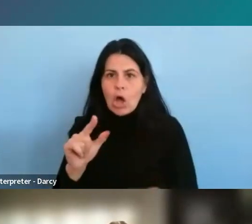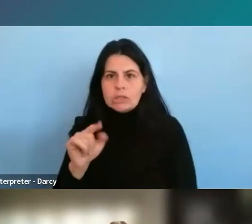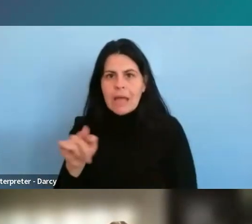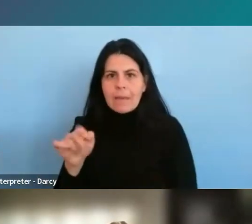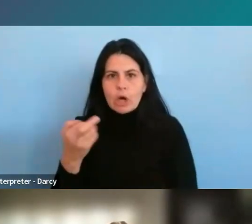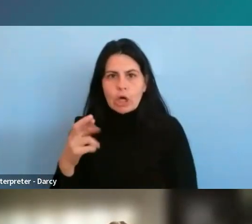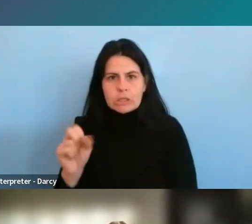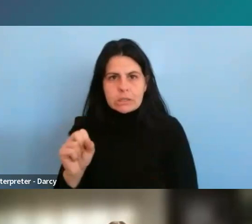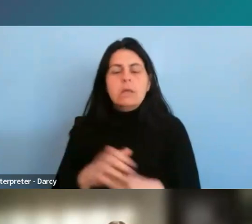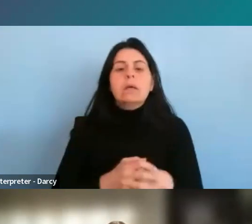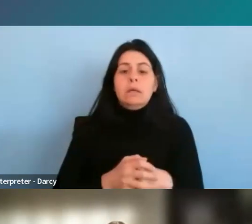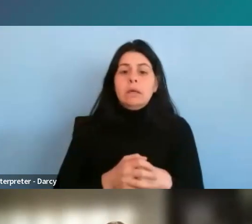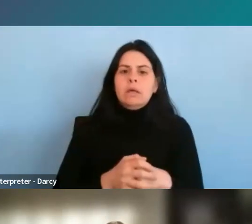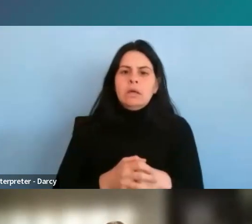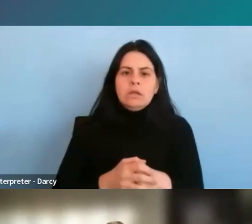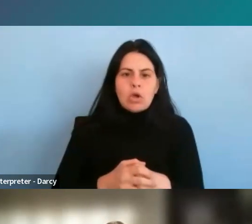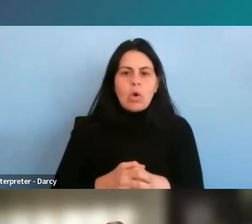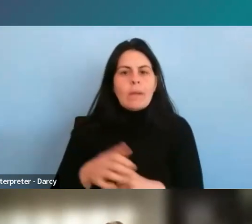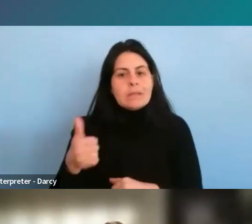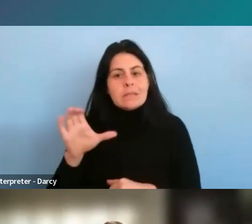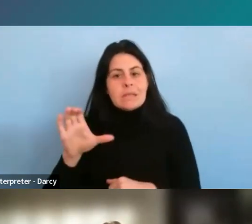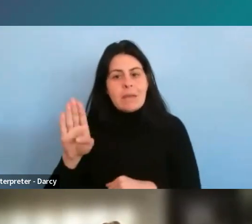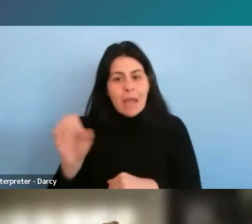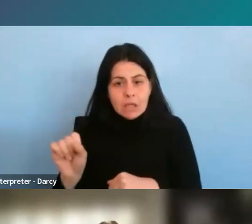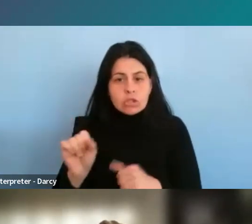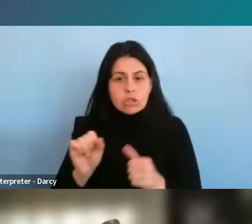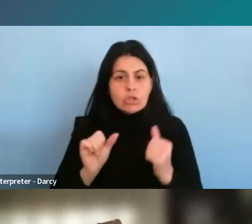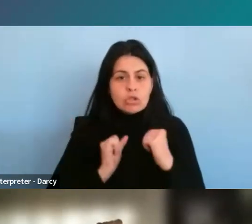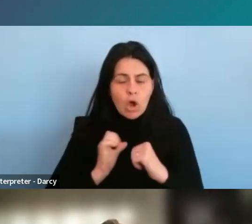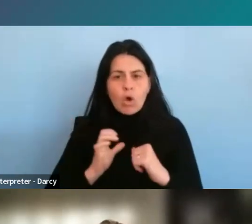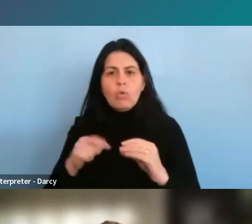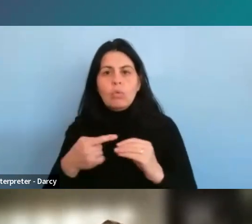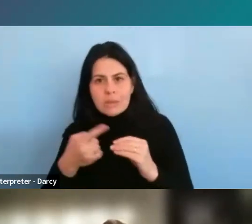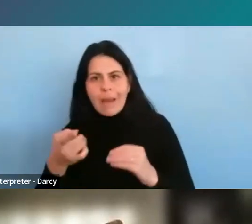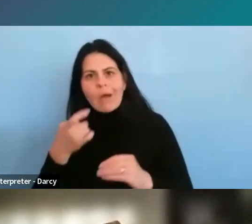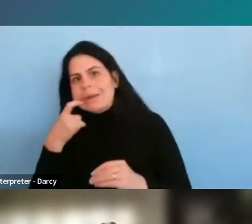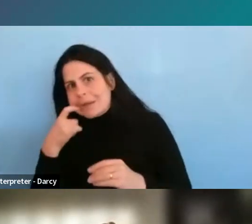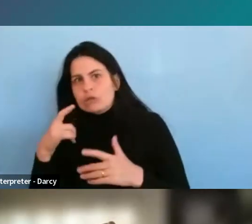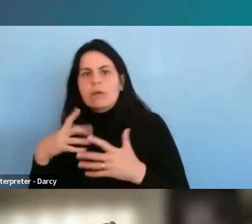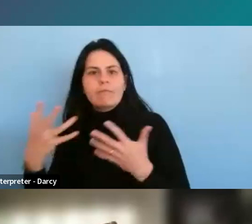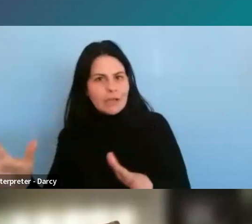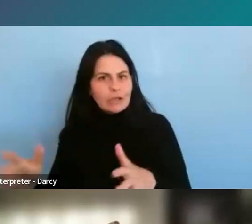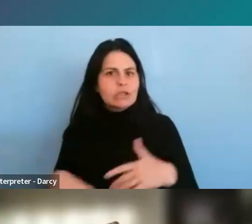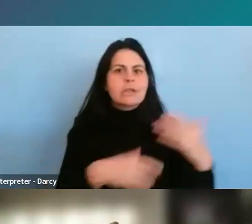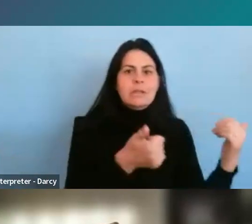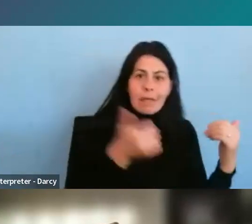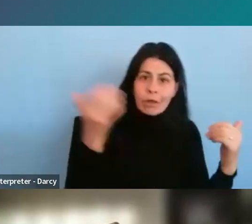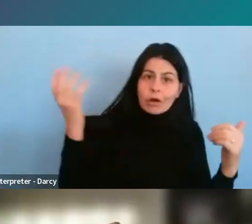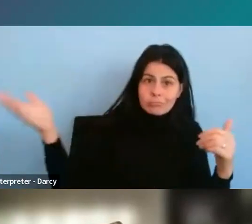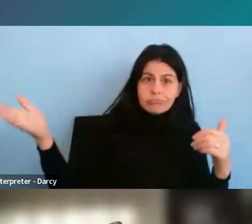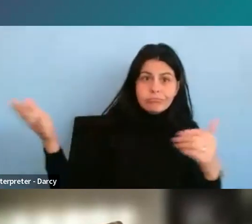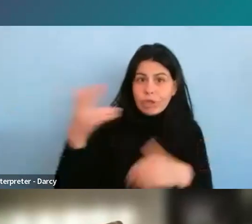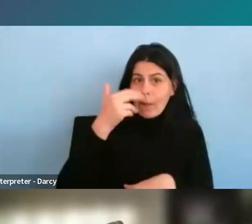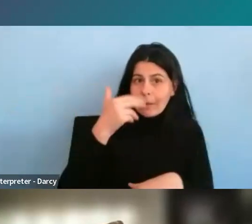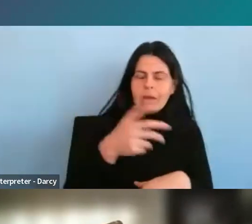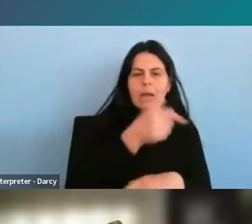alcoholism and addiction. There was this comedy on ABC called Speechless, which was about the main character